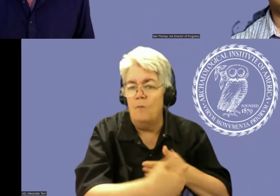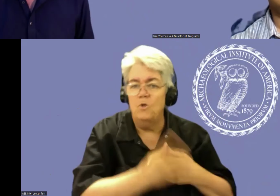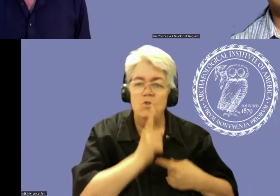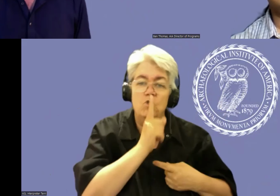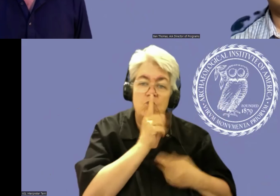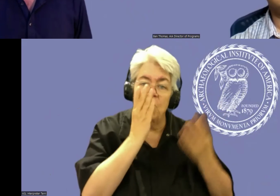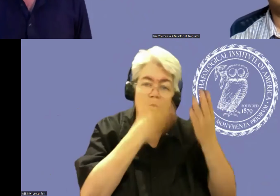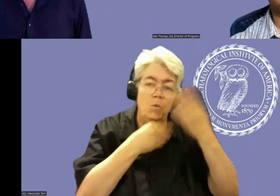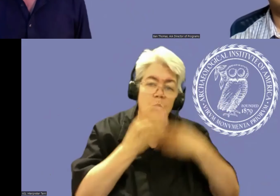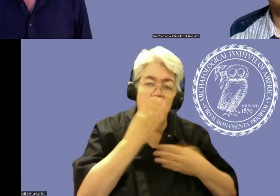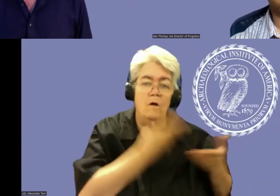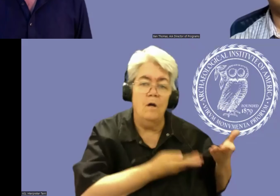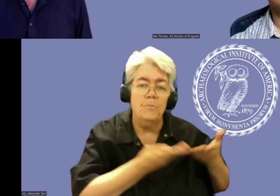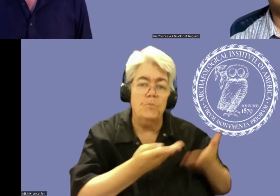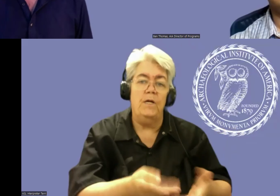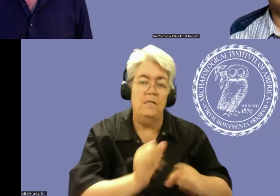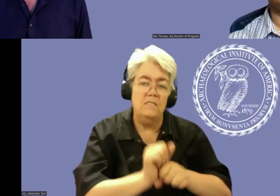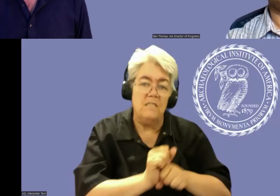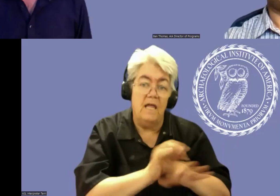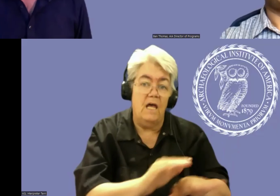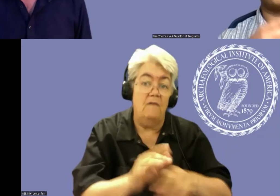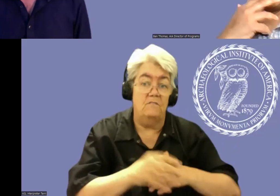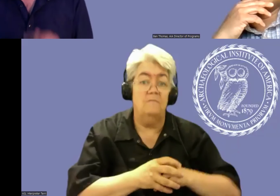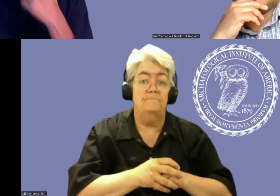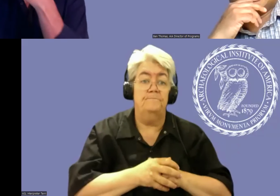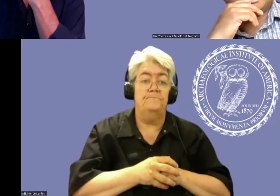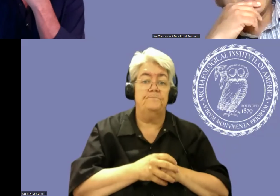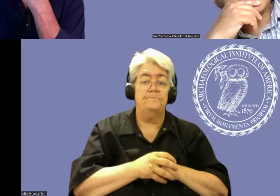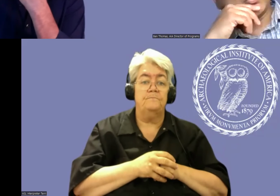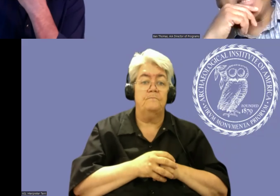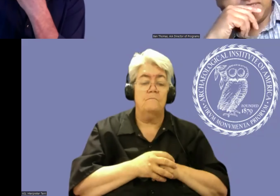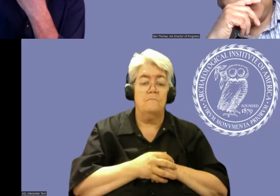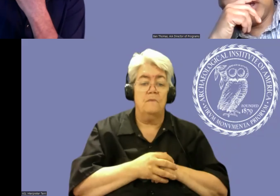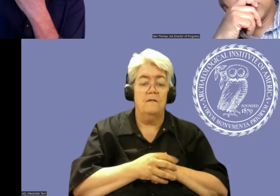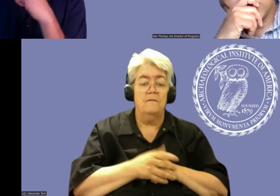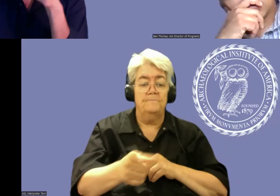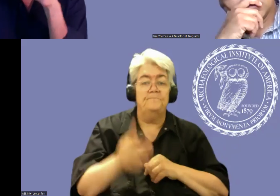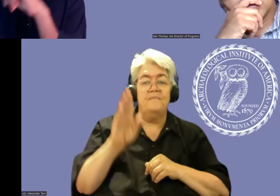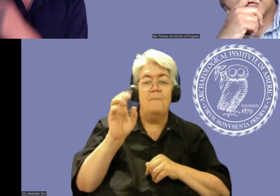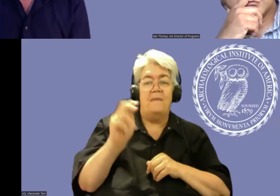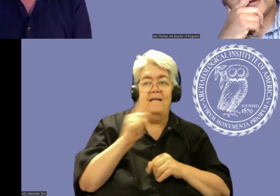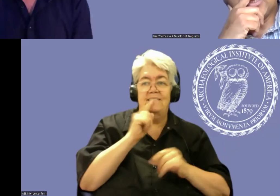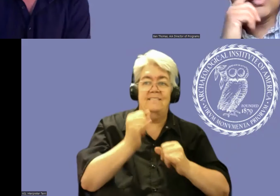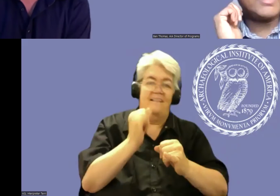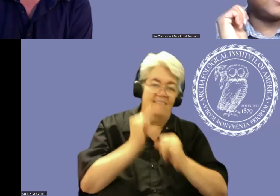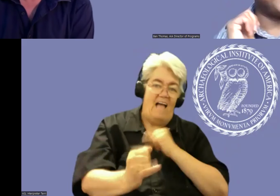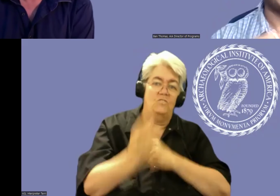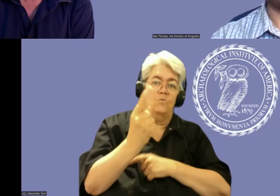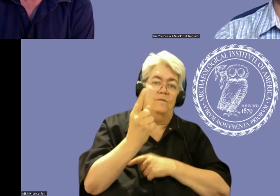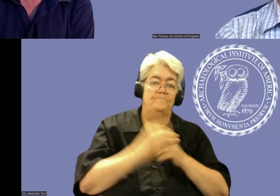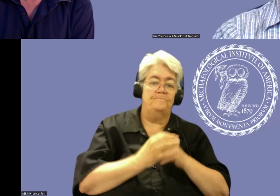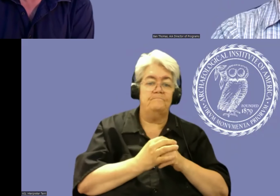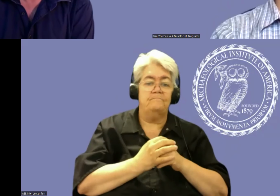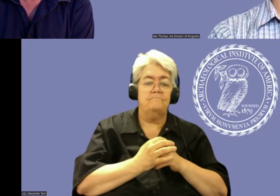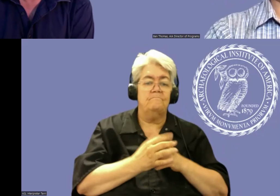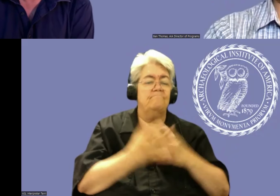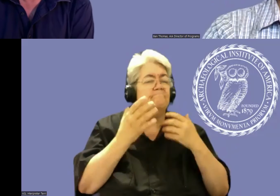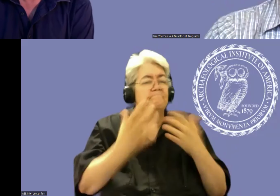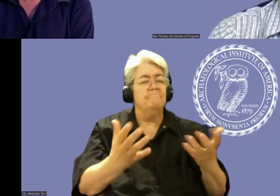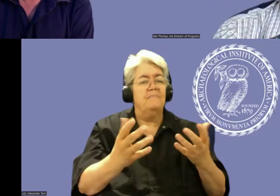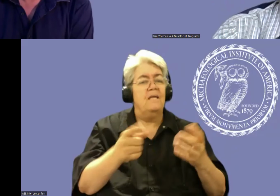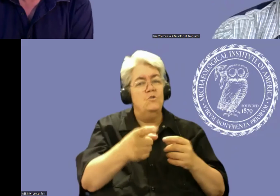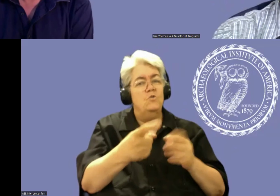So, uh, context was fundamentally different. Last question for you. Can you tell us more about the sculpture